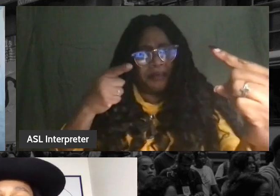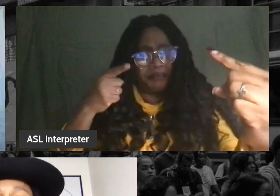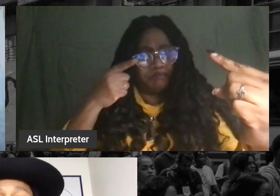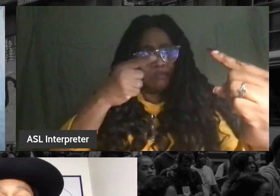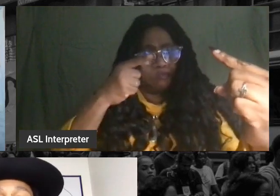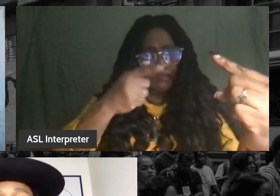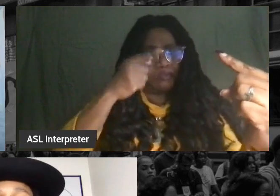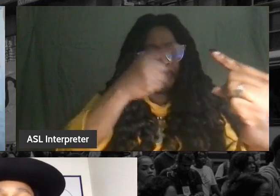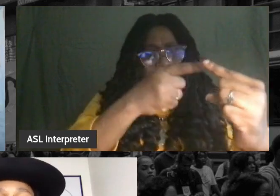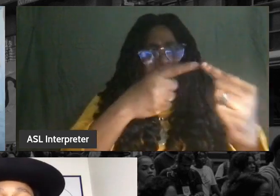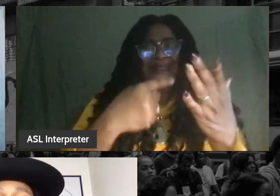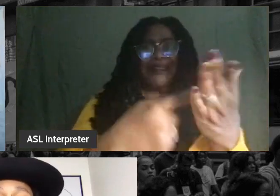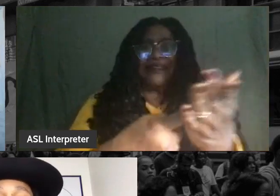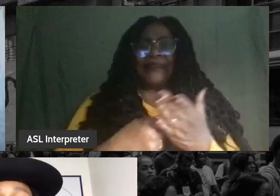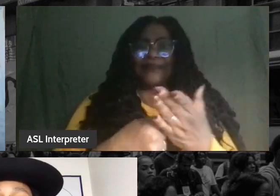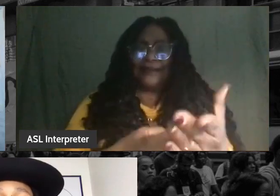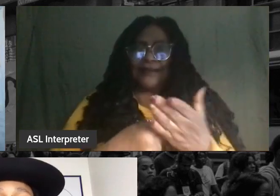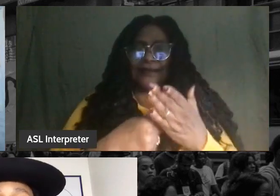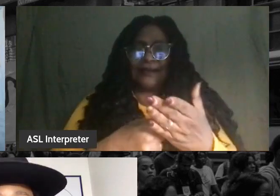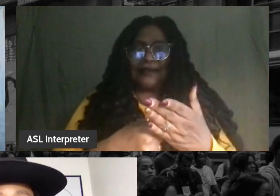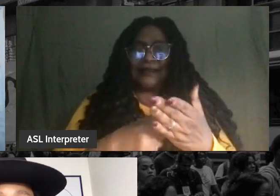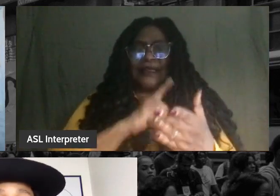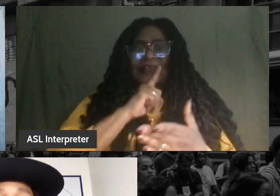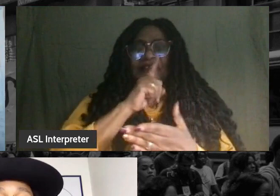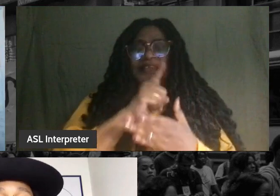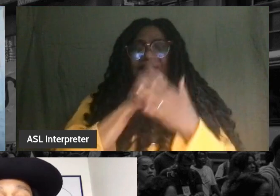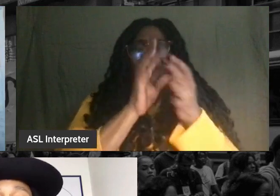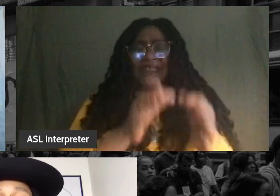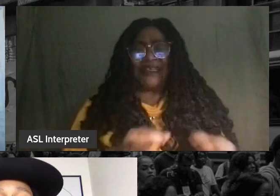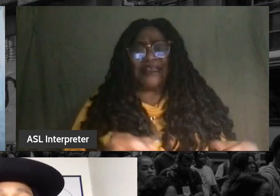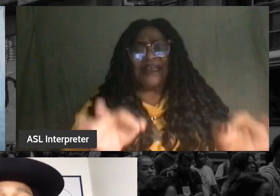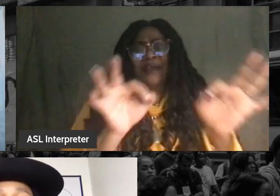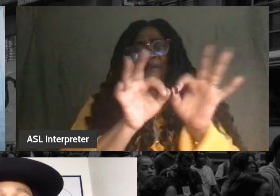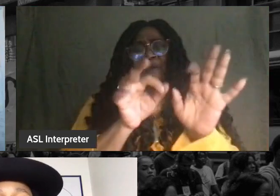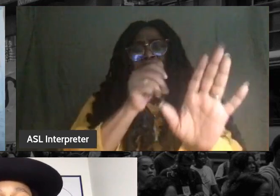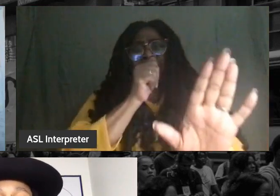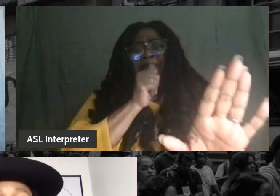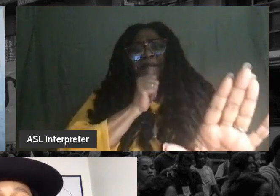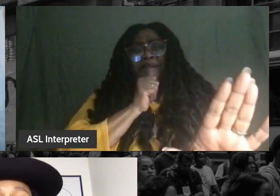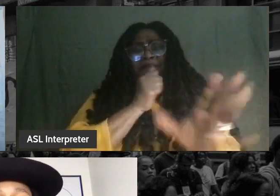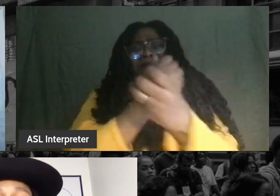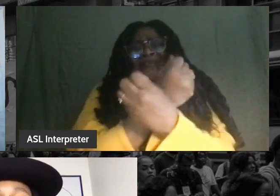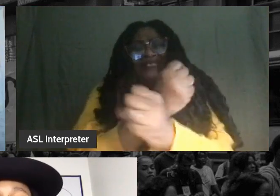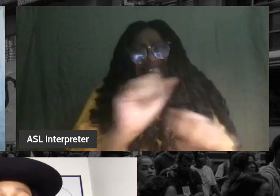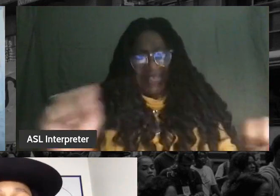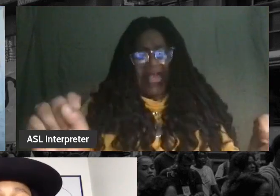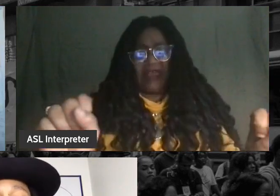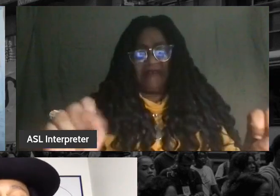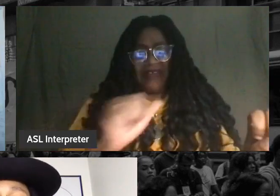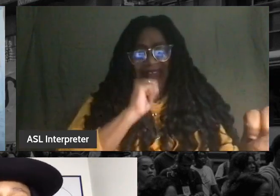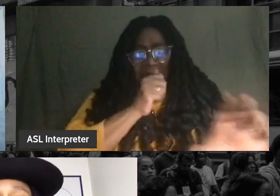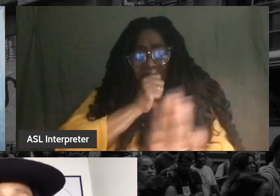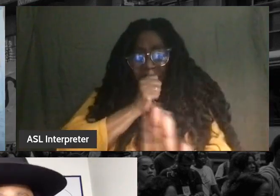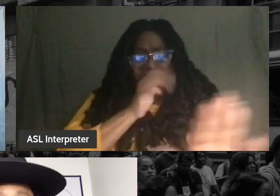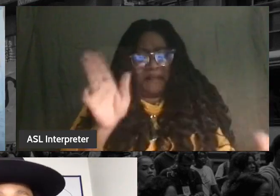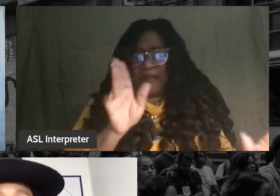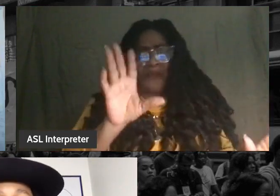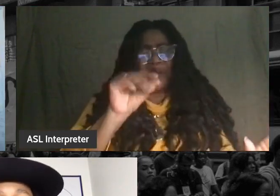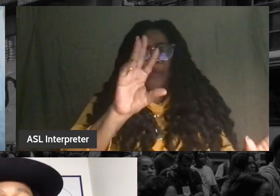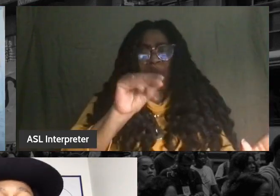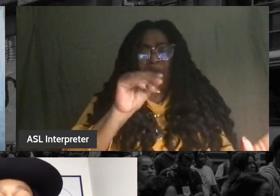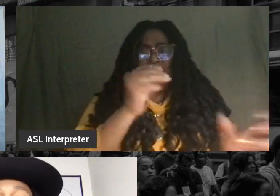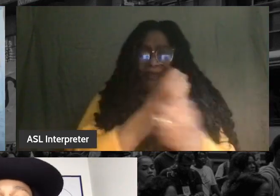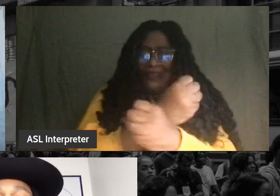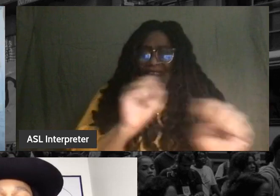community about the importance of making these sacred spaces in the Black community safe and inclusive of all people.